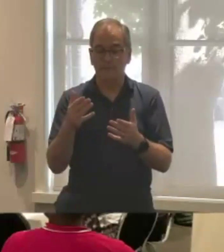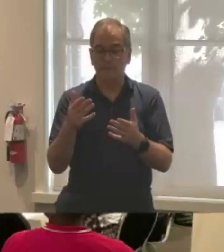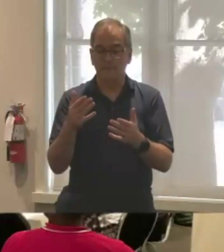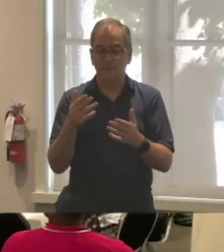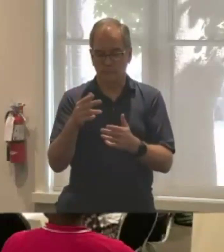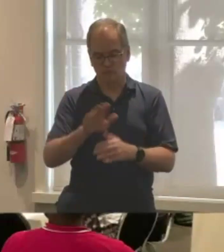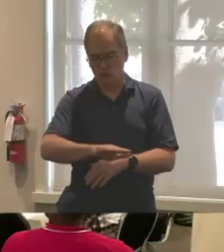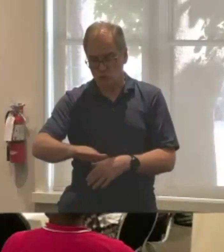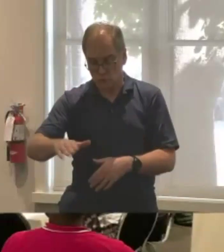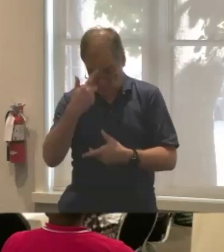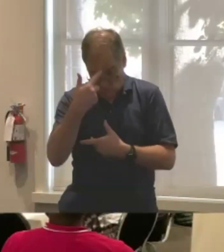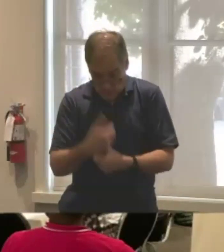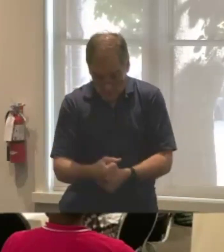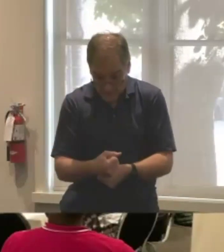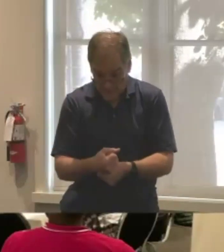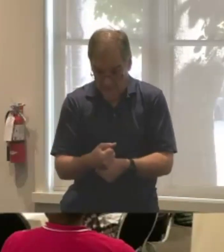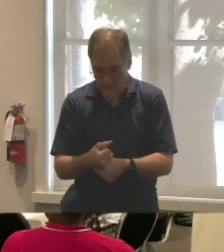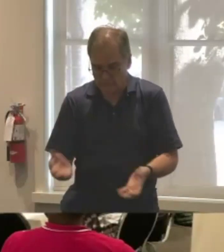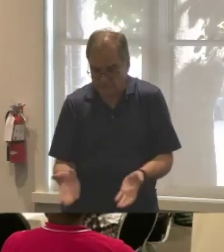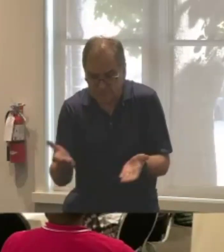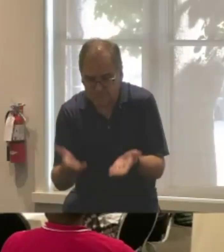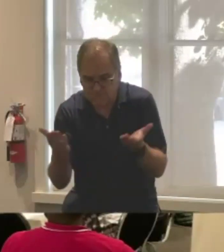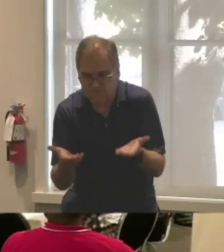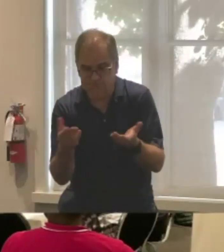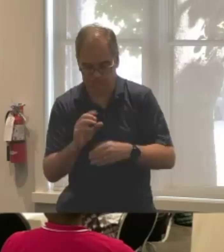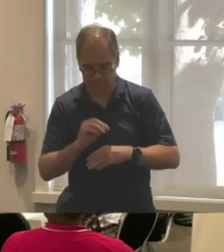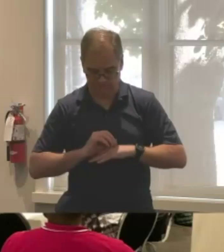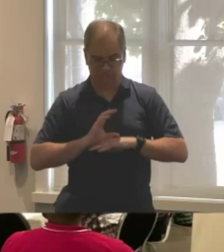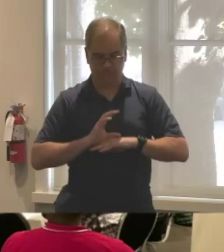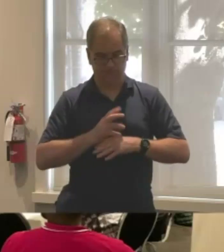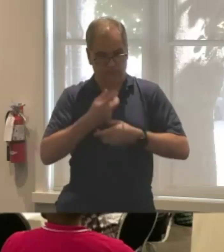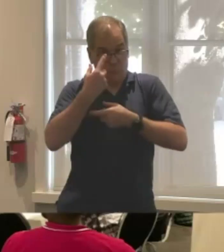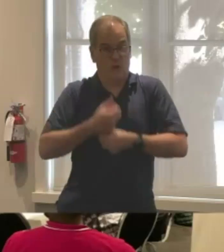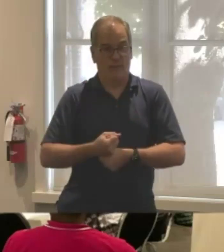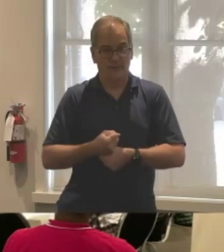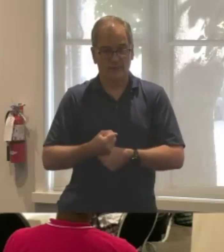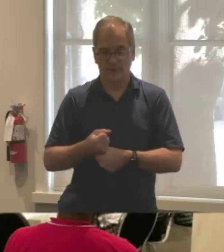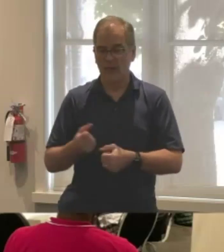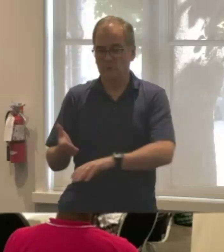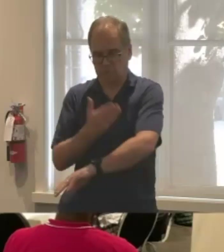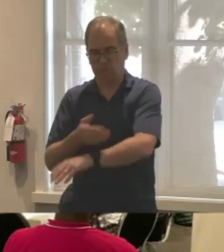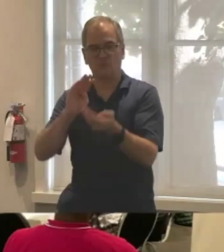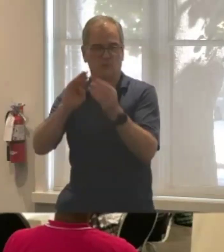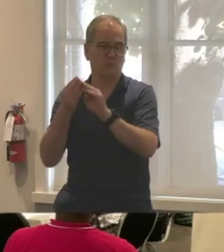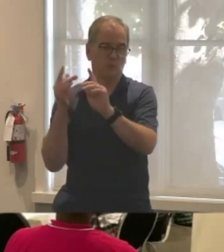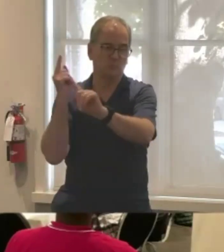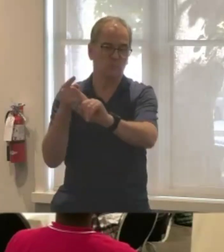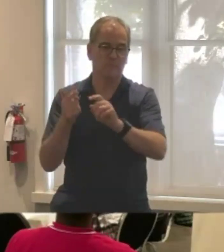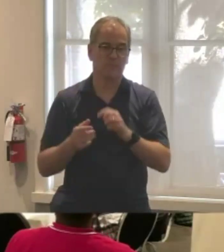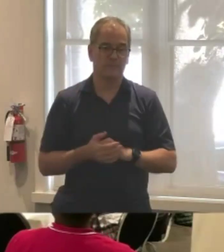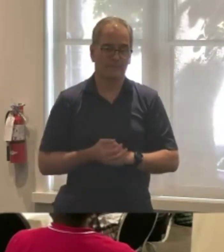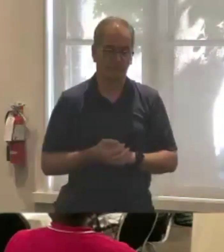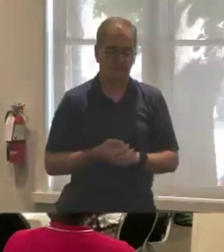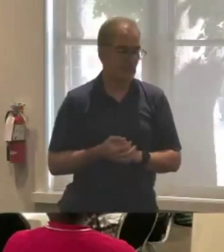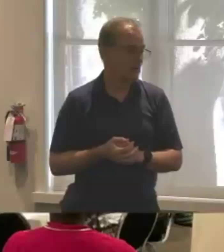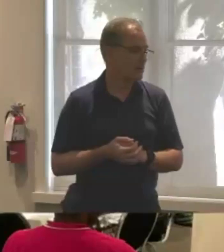child's confidence, and helping them, I'm so sorry, helping them in other ways is why